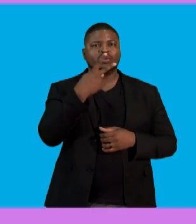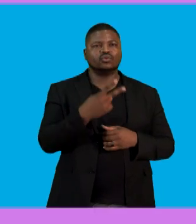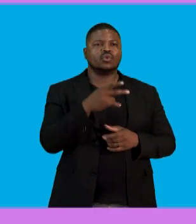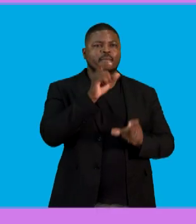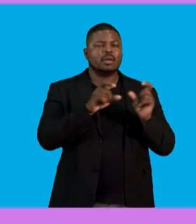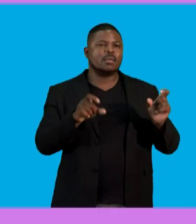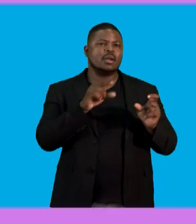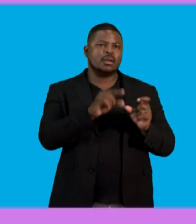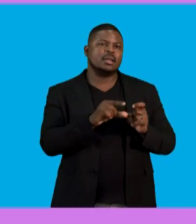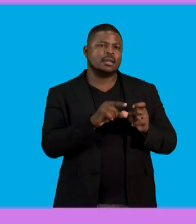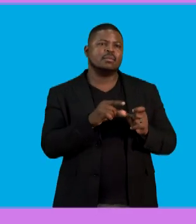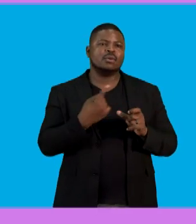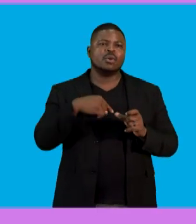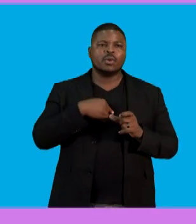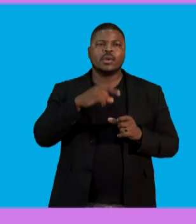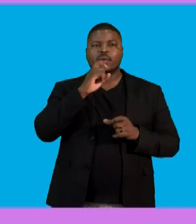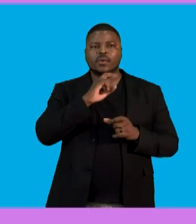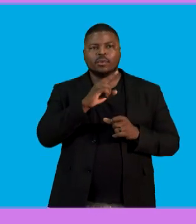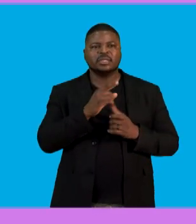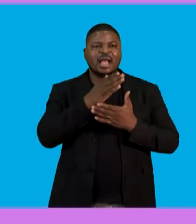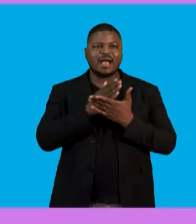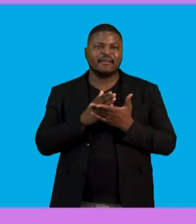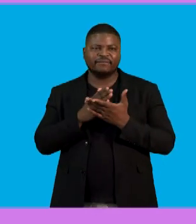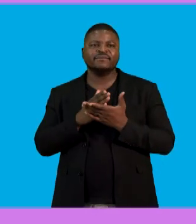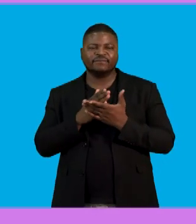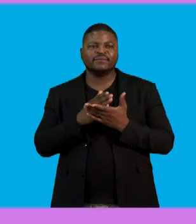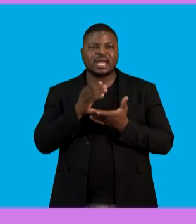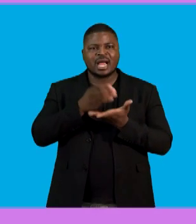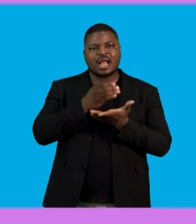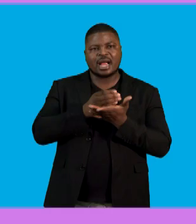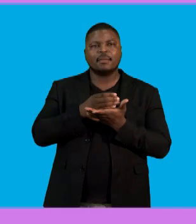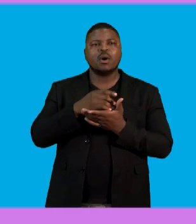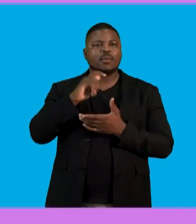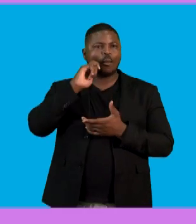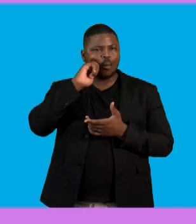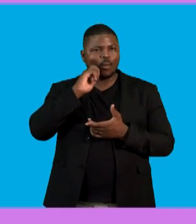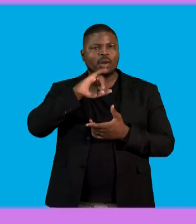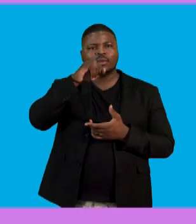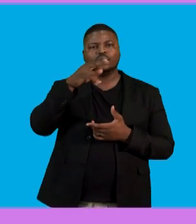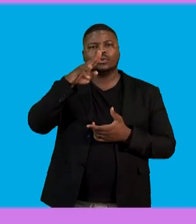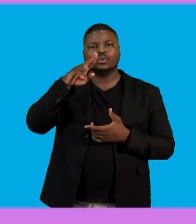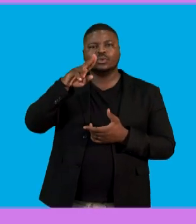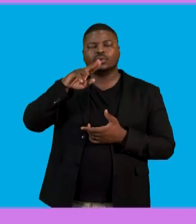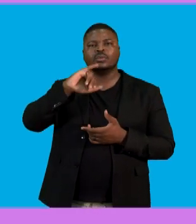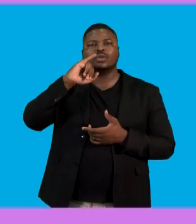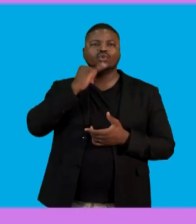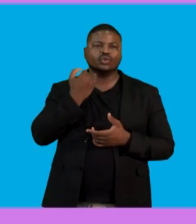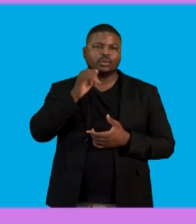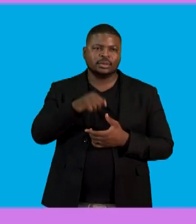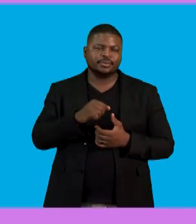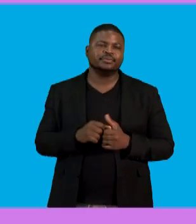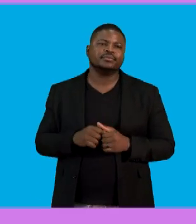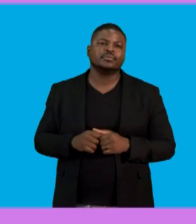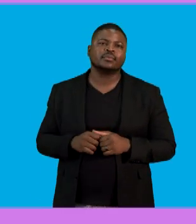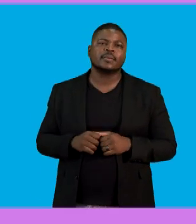juice? We are using half a cup of lemon juice. So we will say 2 people as